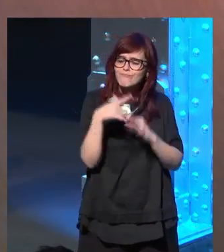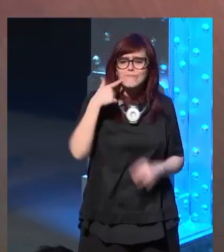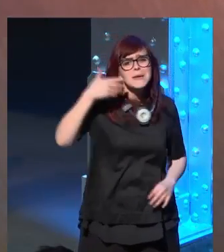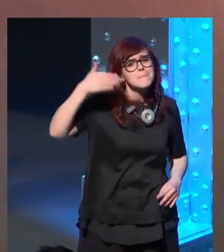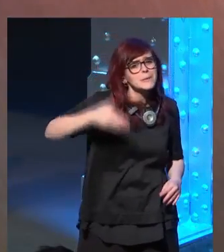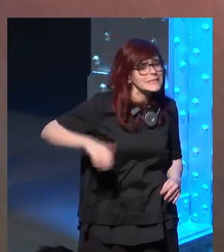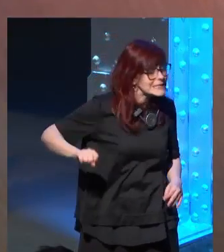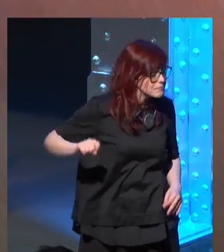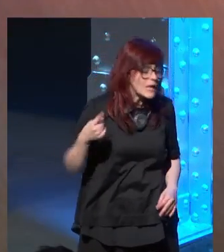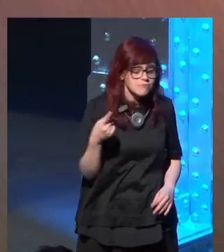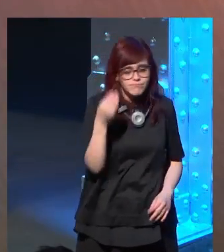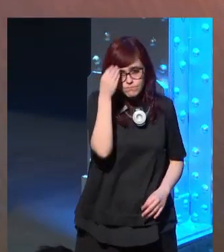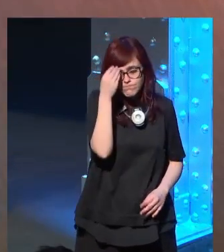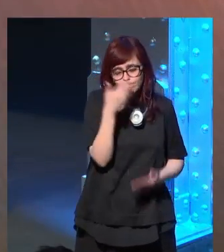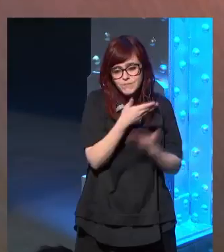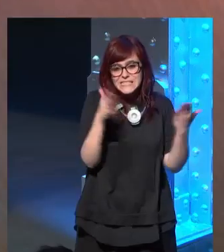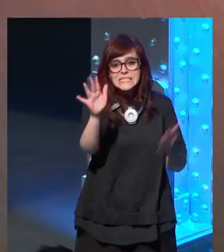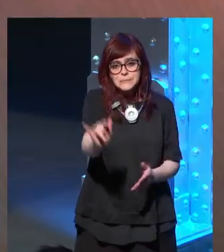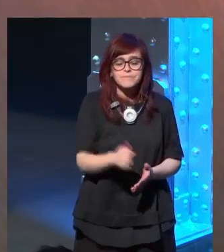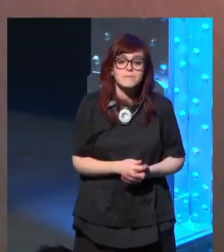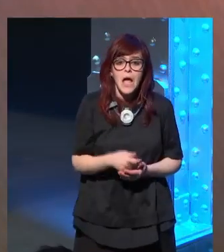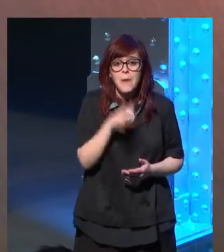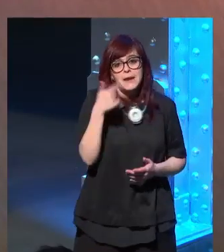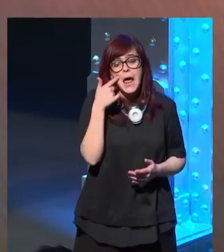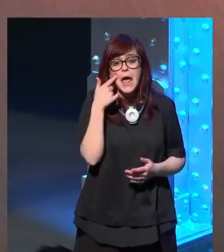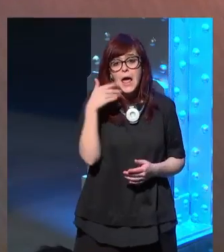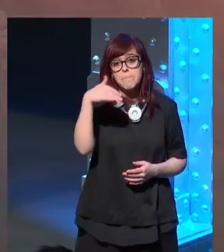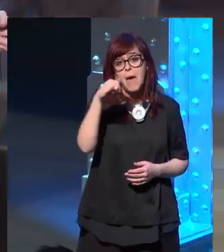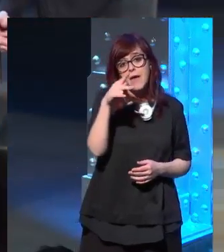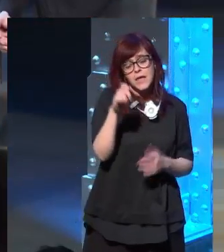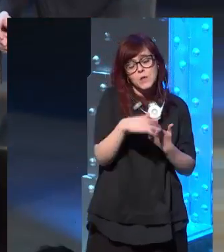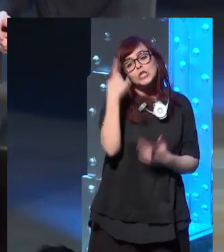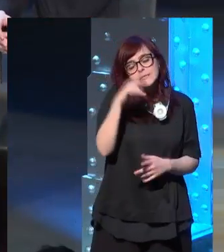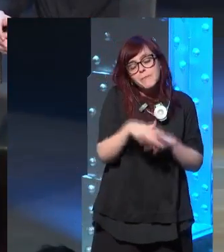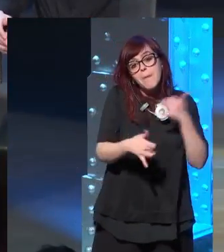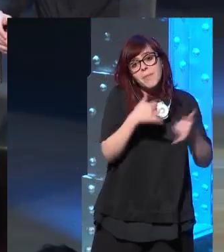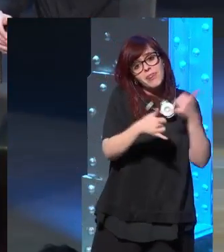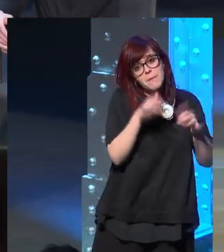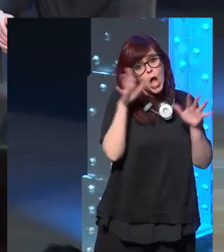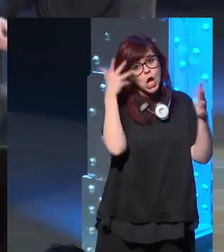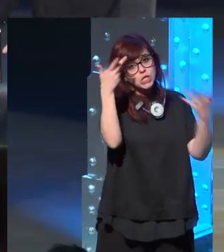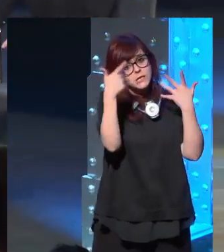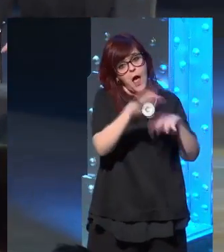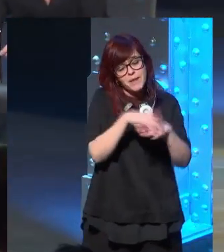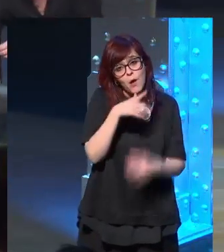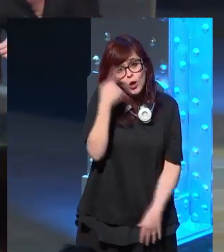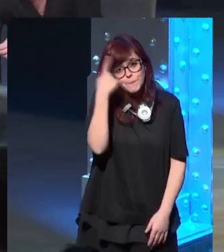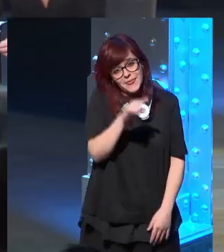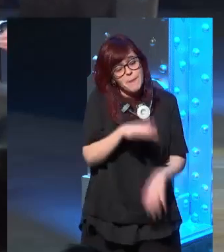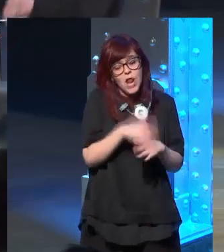do. Meik, ¿algún consejo? Meik, do you have any other advice aside from